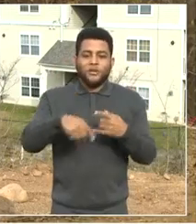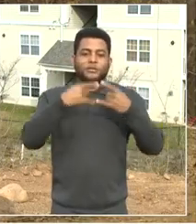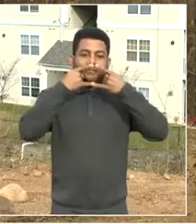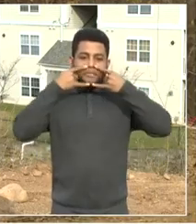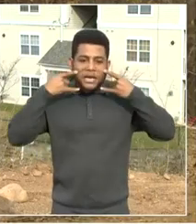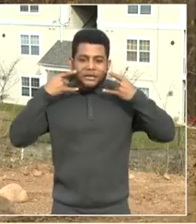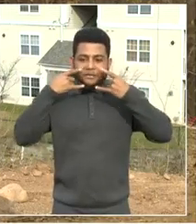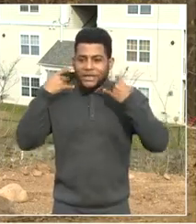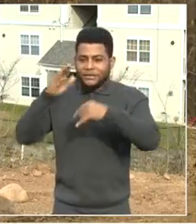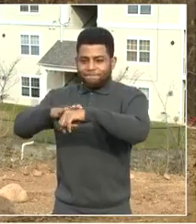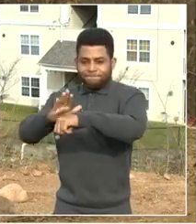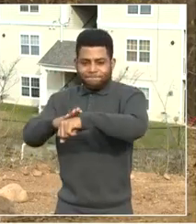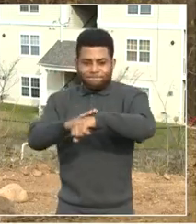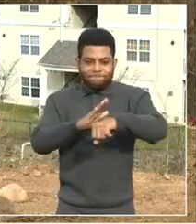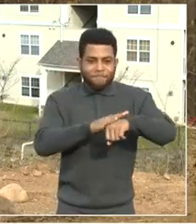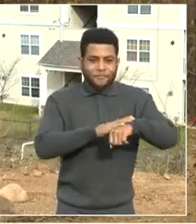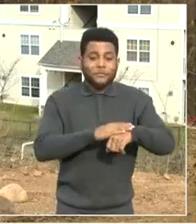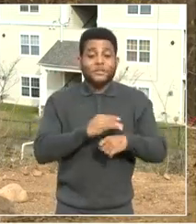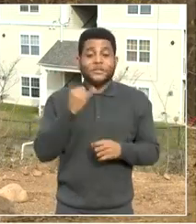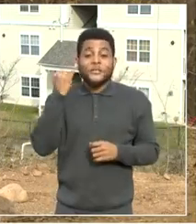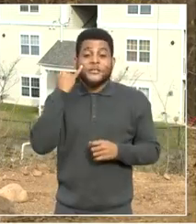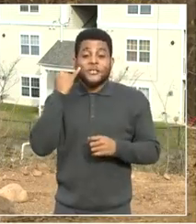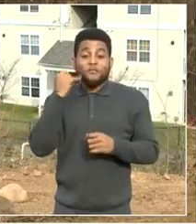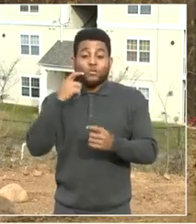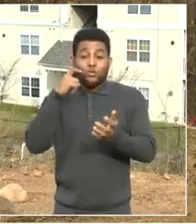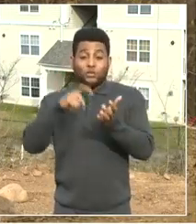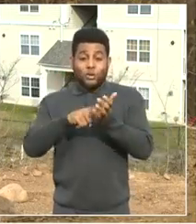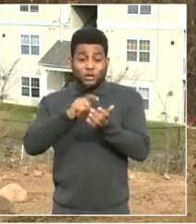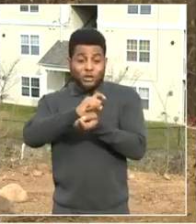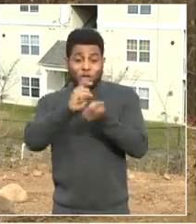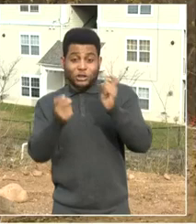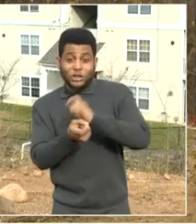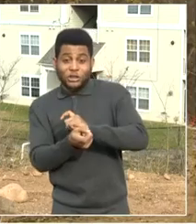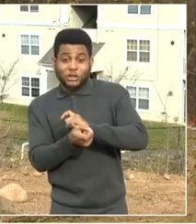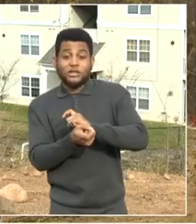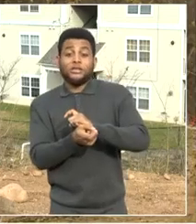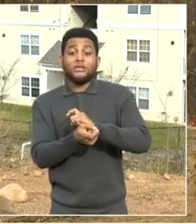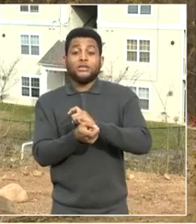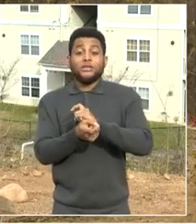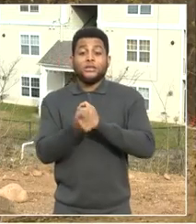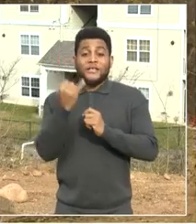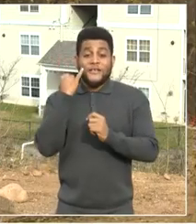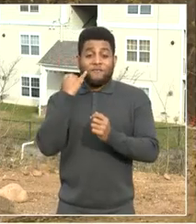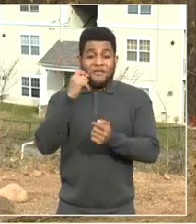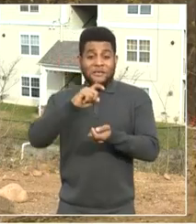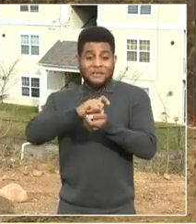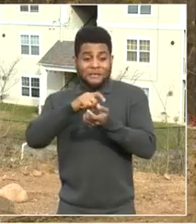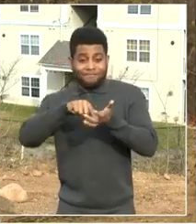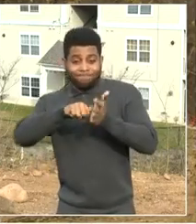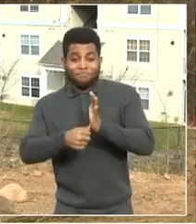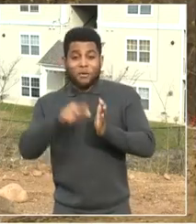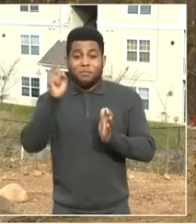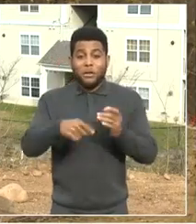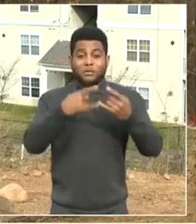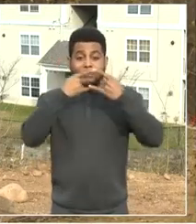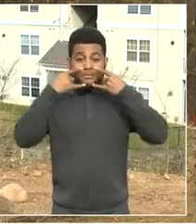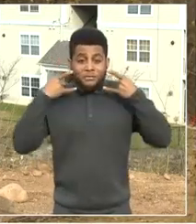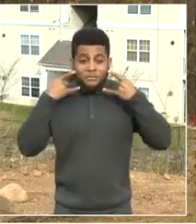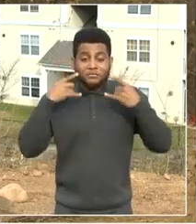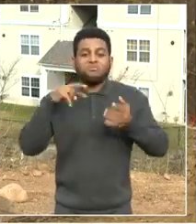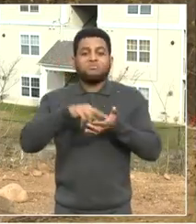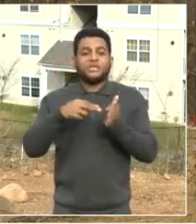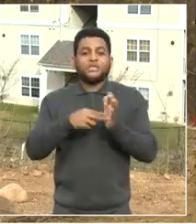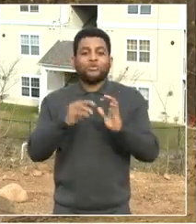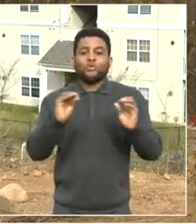that everybody has to wear a mask indoors, effectively, that doesn't change anything in the district.